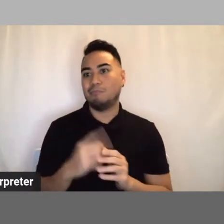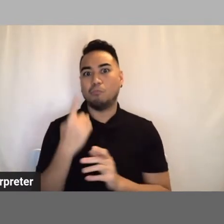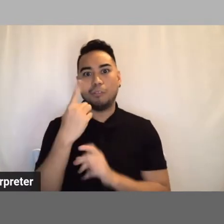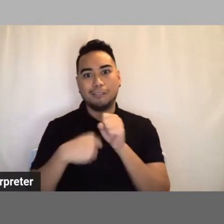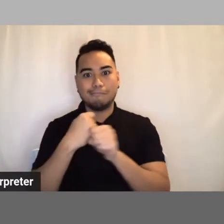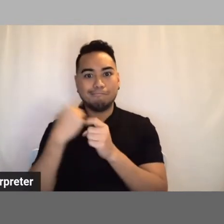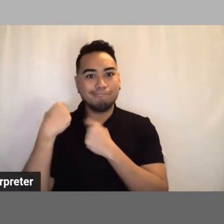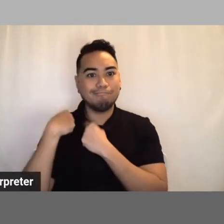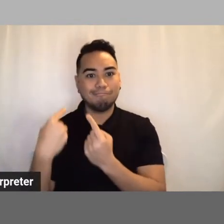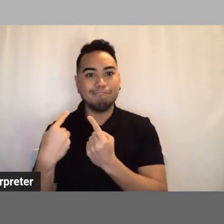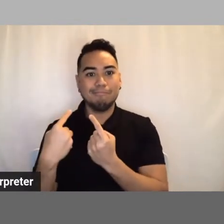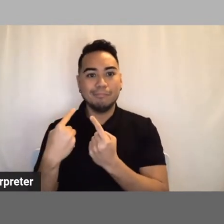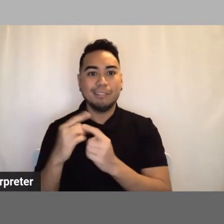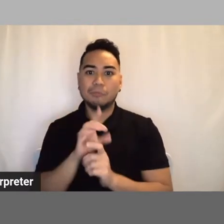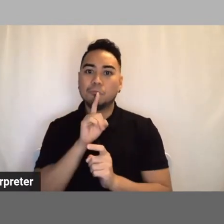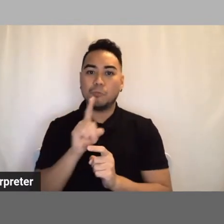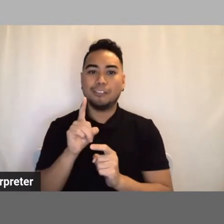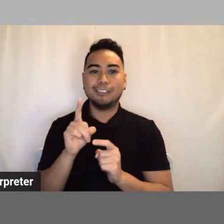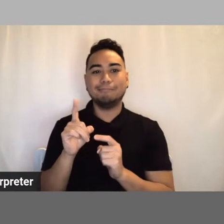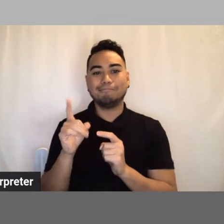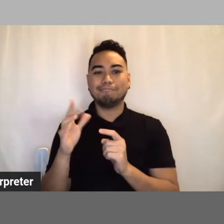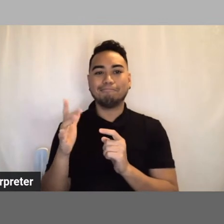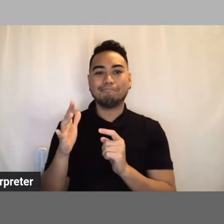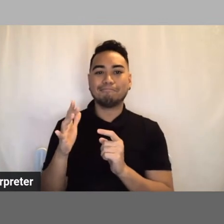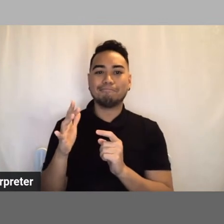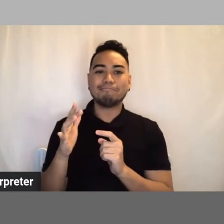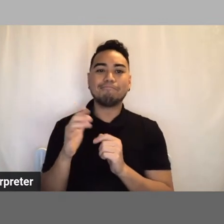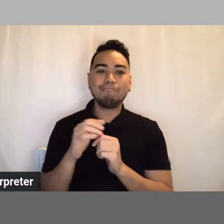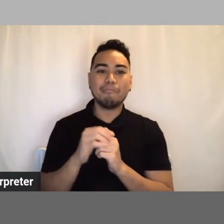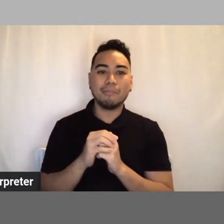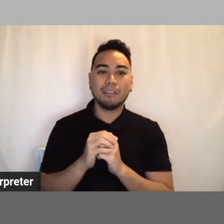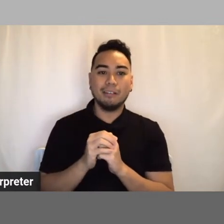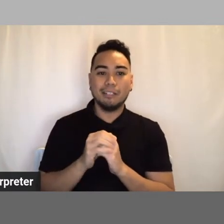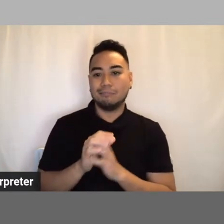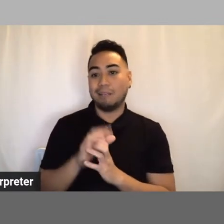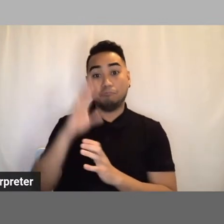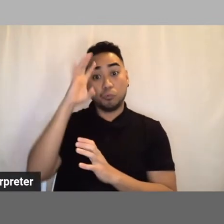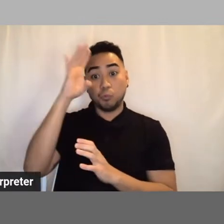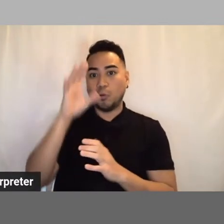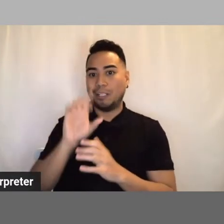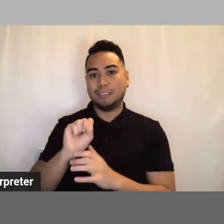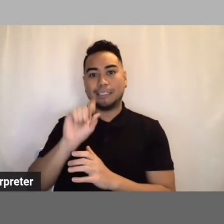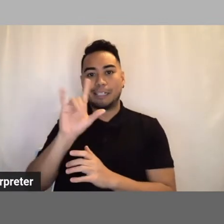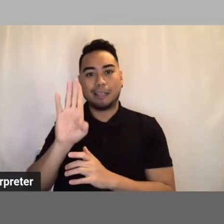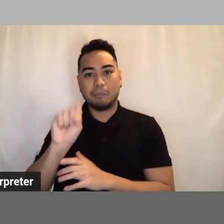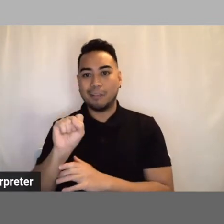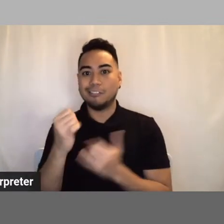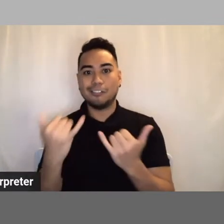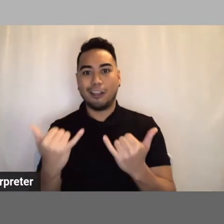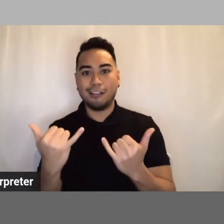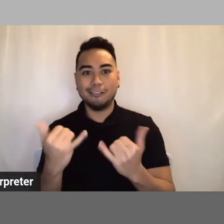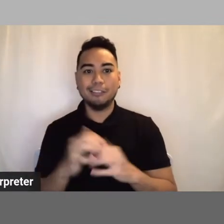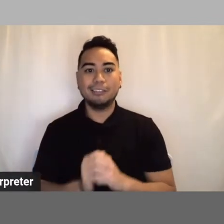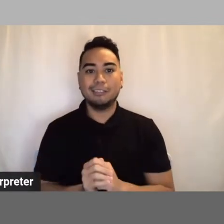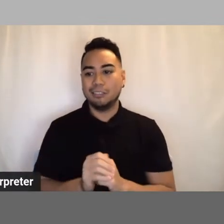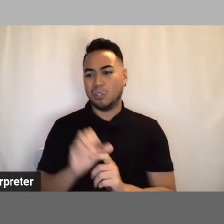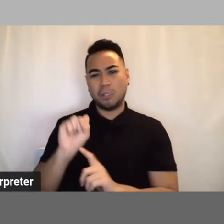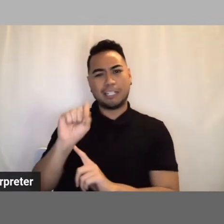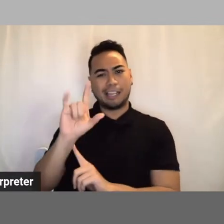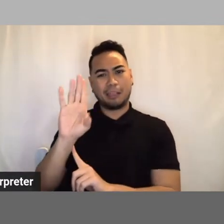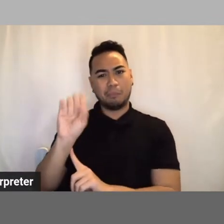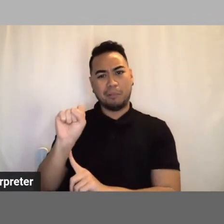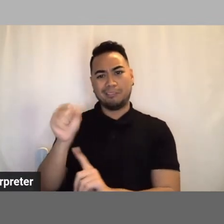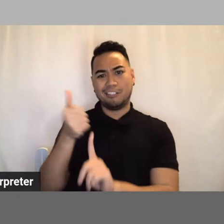really built out the syllabus as it is today. The syllabus is really a response